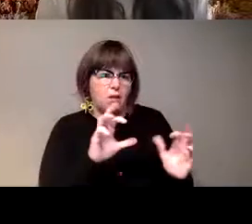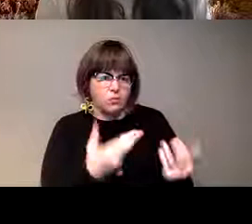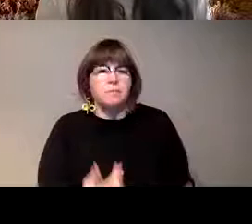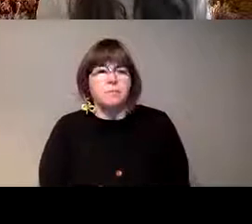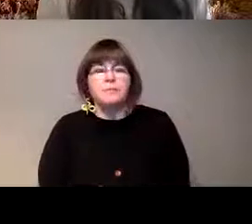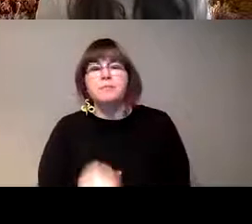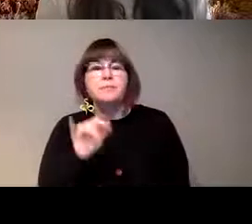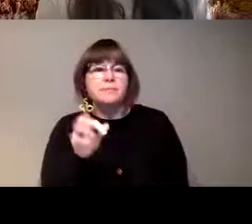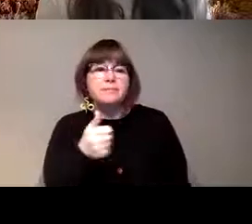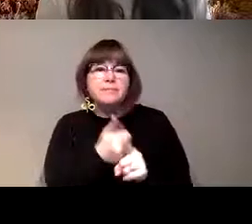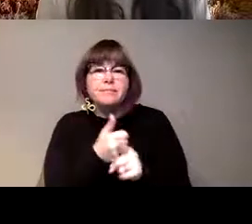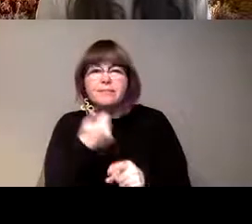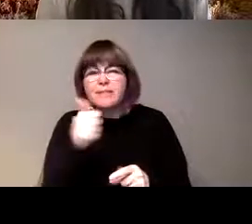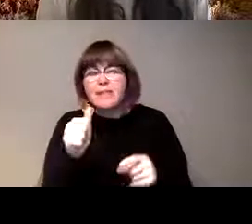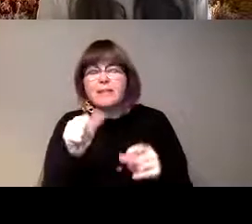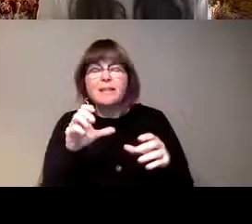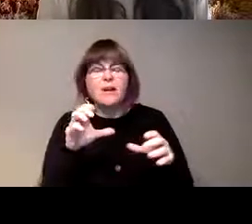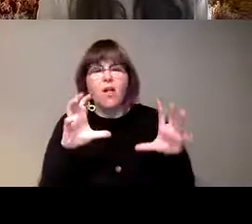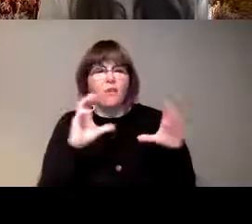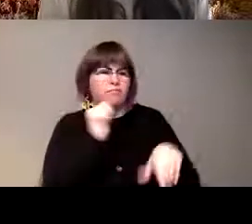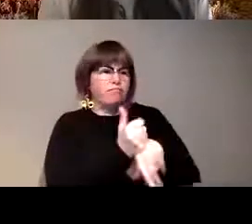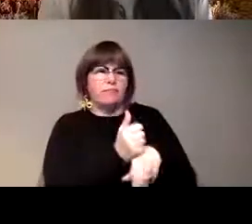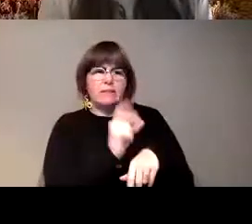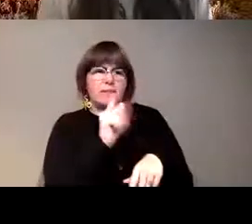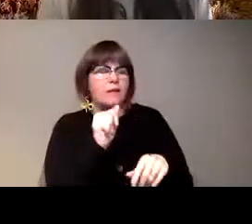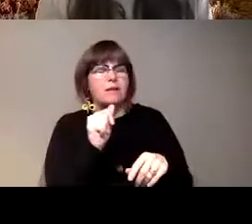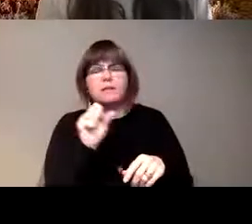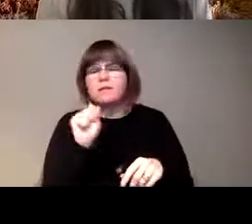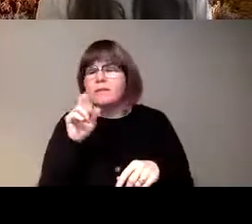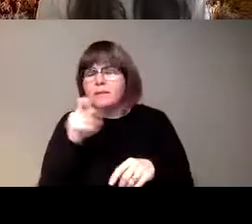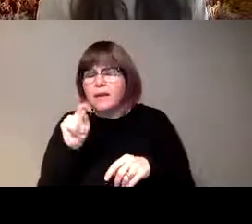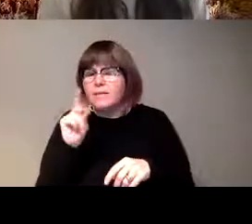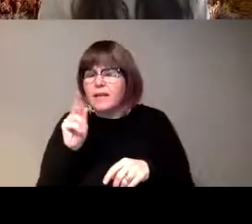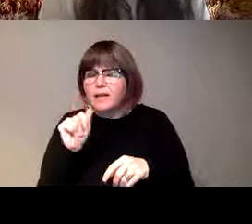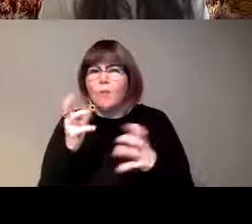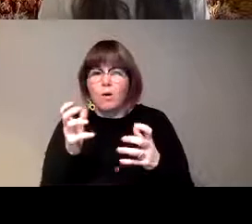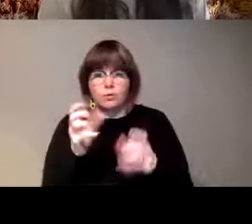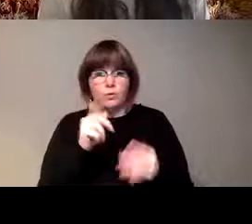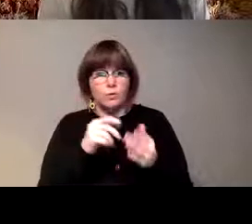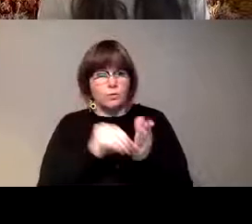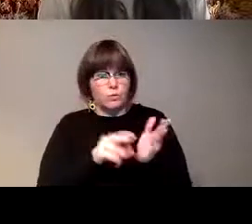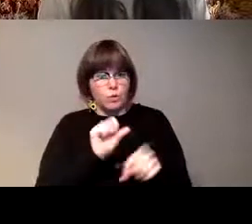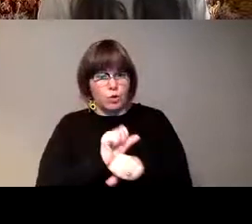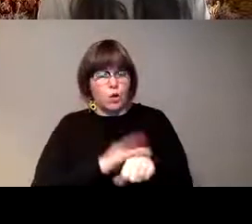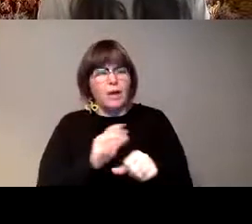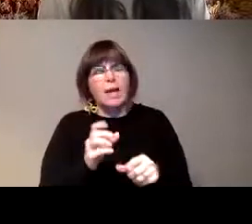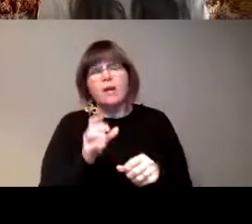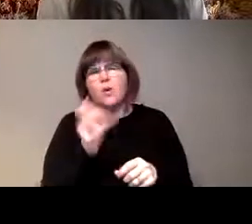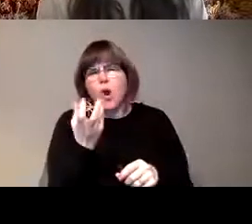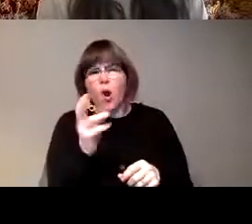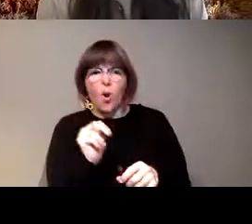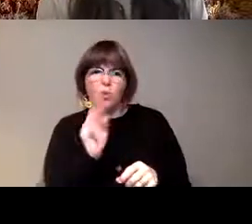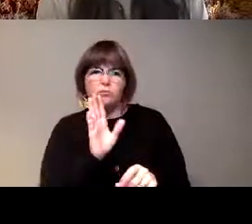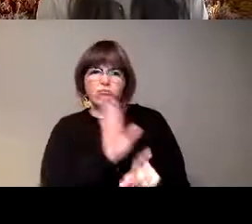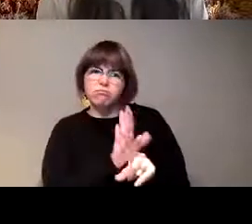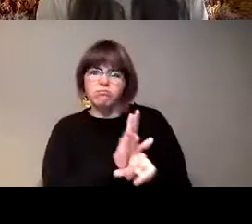you have any set of curated data or maybe a small subset of data that you want your students to work on, you can make your own customized Zooniverse project.